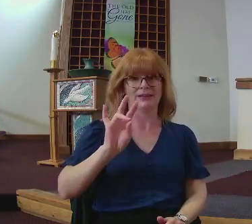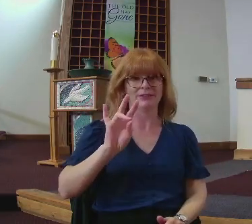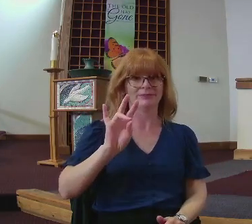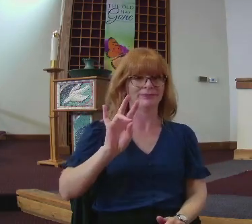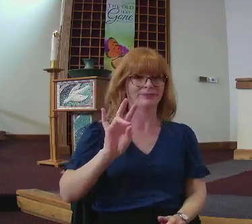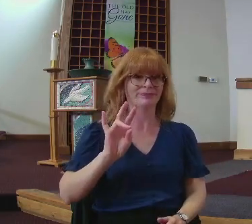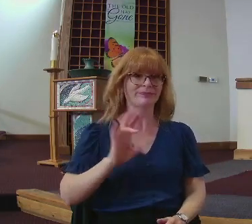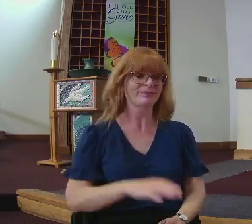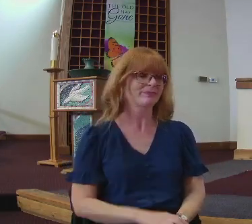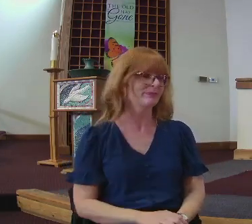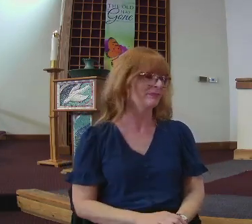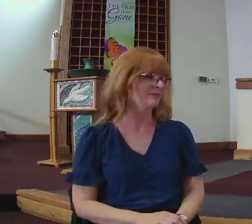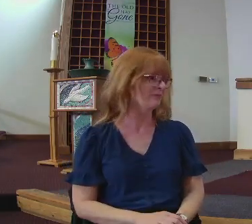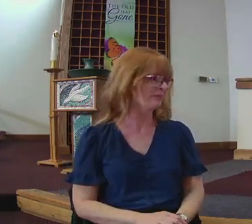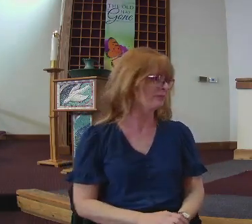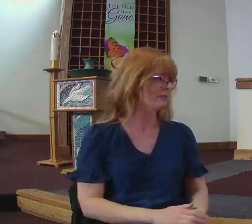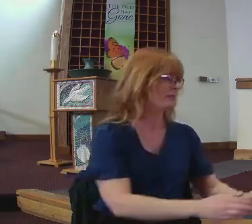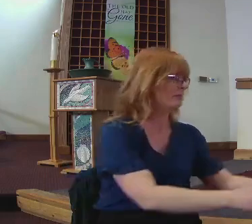lift our voices to God.